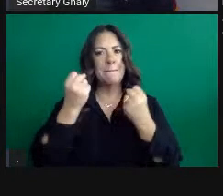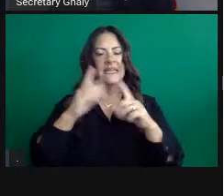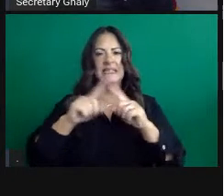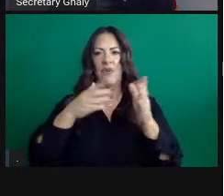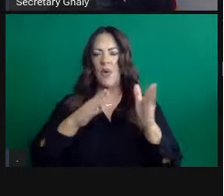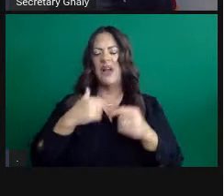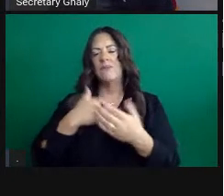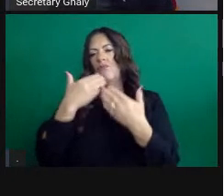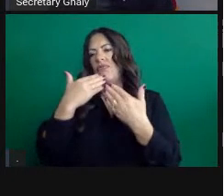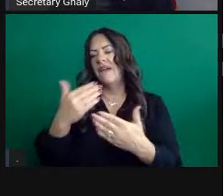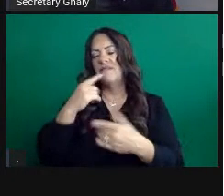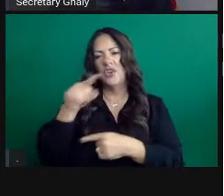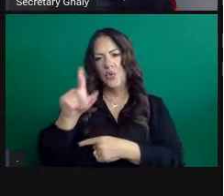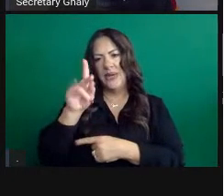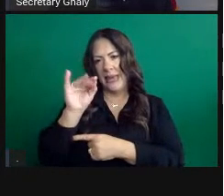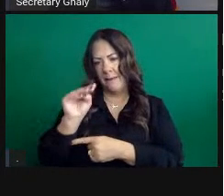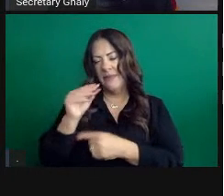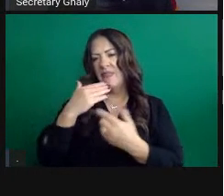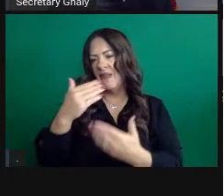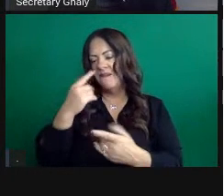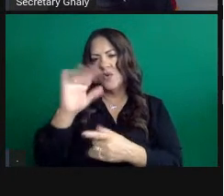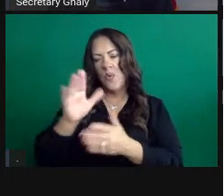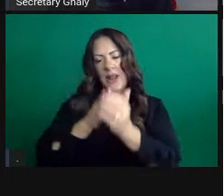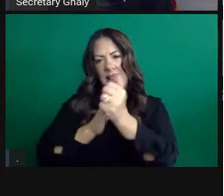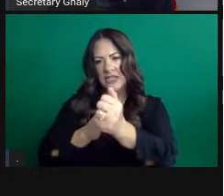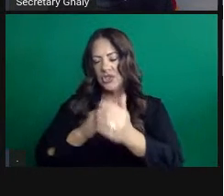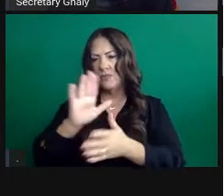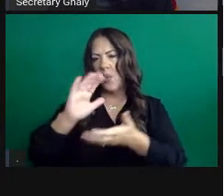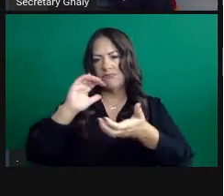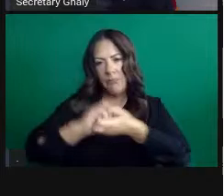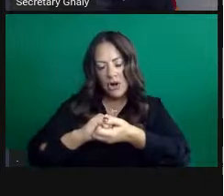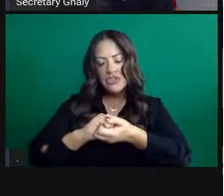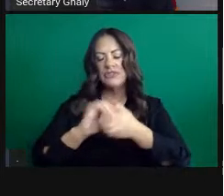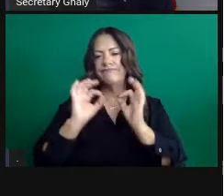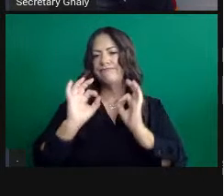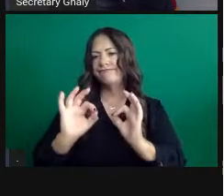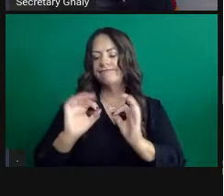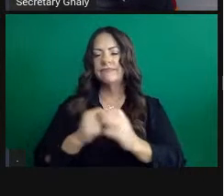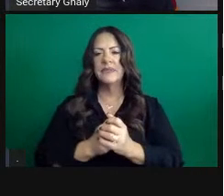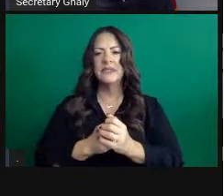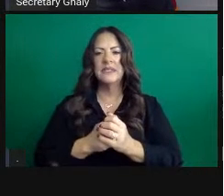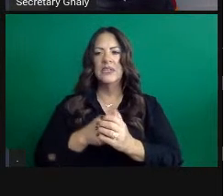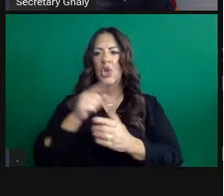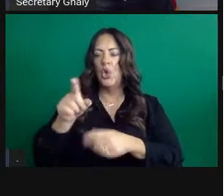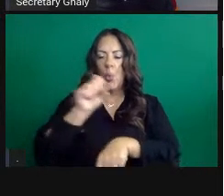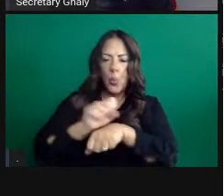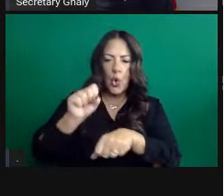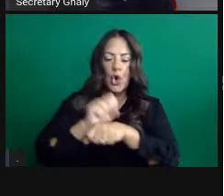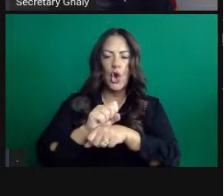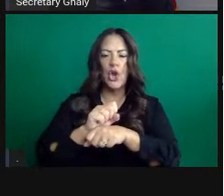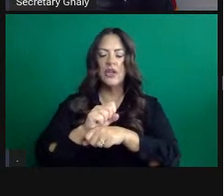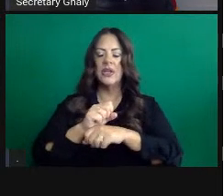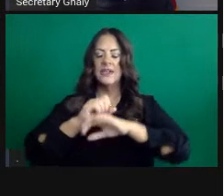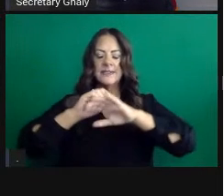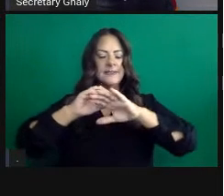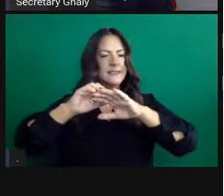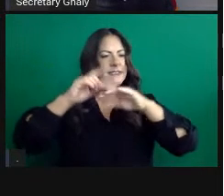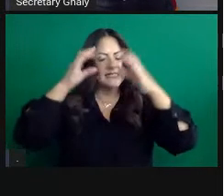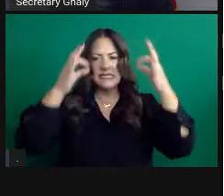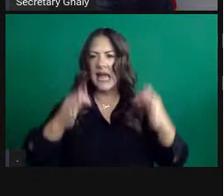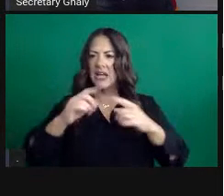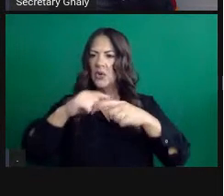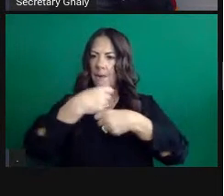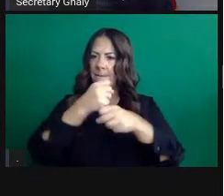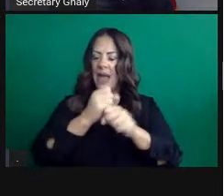very grateful for your partnership and your leadership. And really the work you pulled together for the master plan for